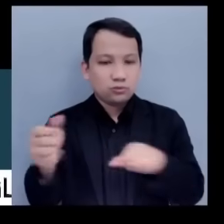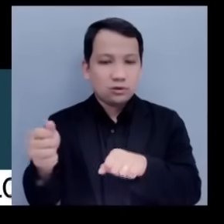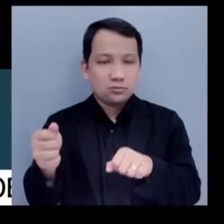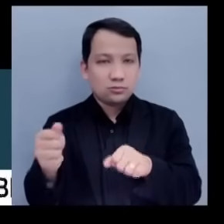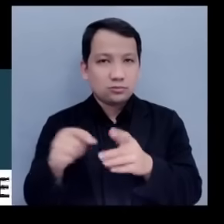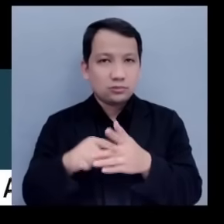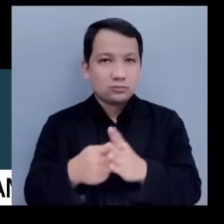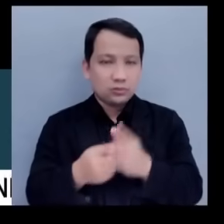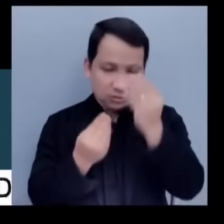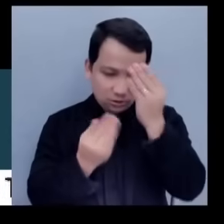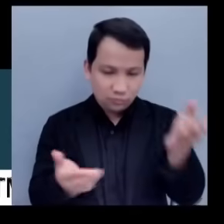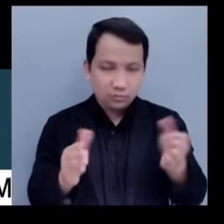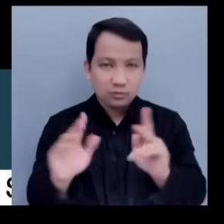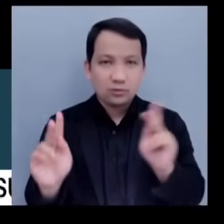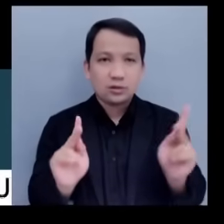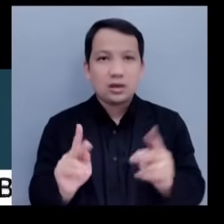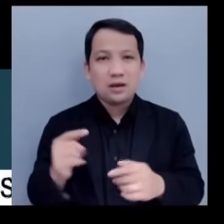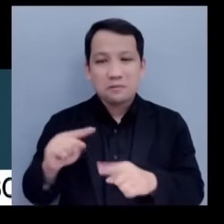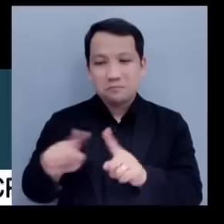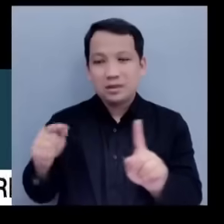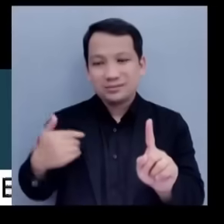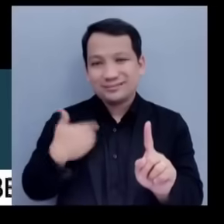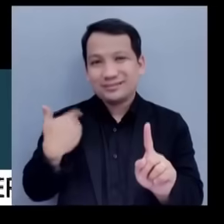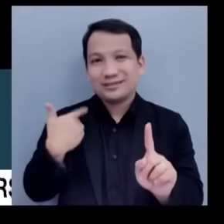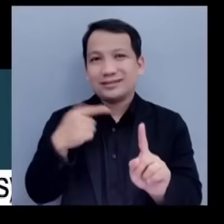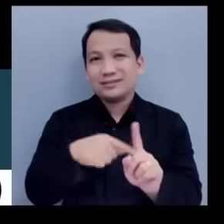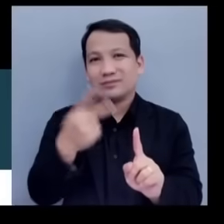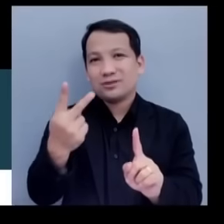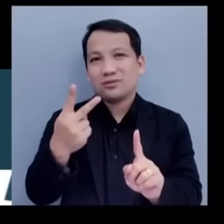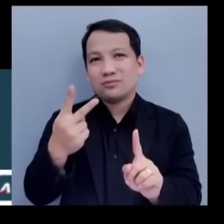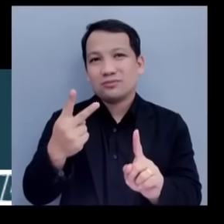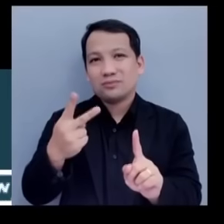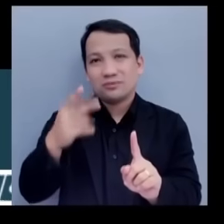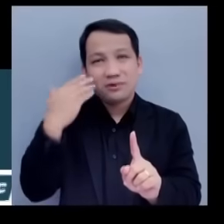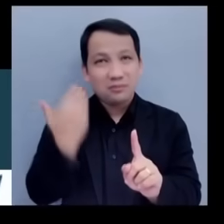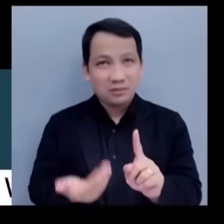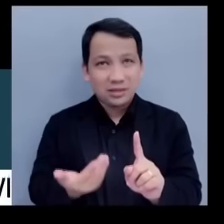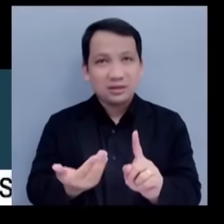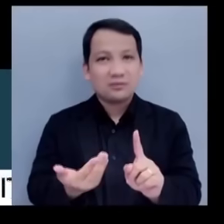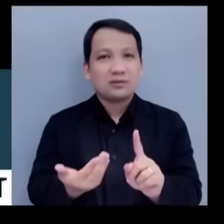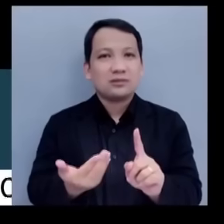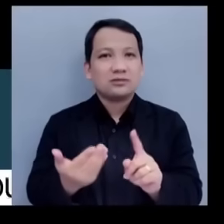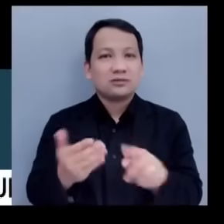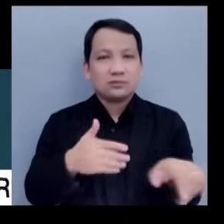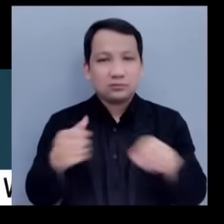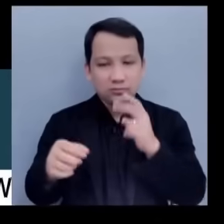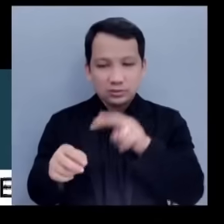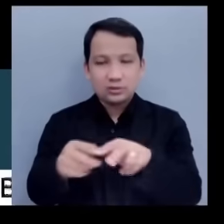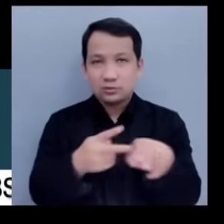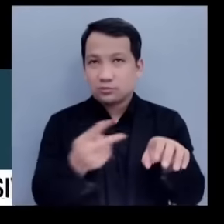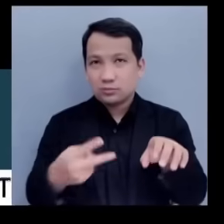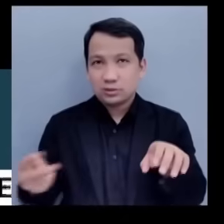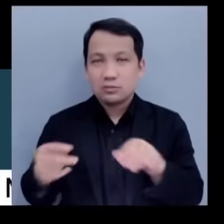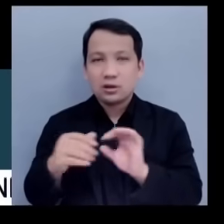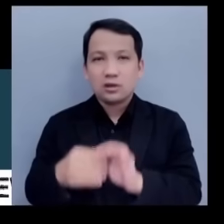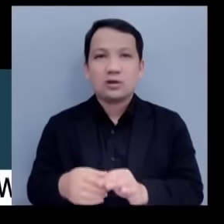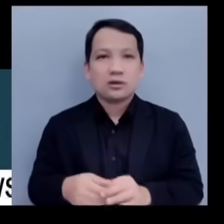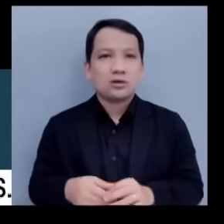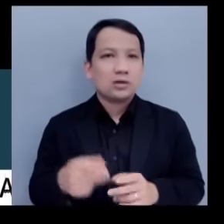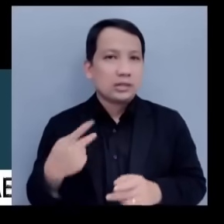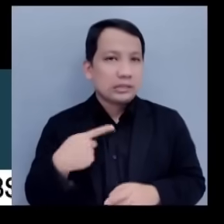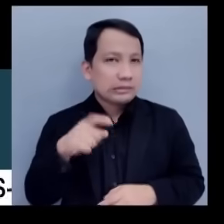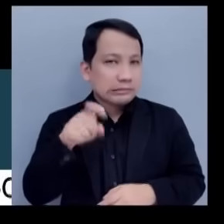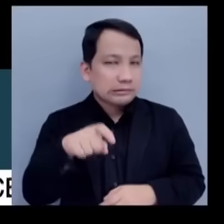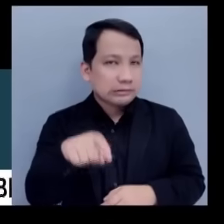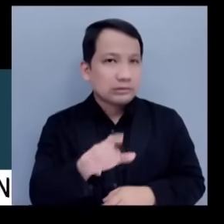started. However, the teenagers identified as Jocel Apao and Frances Ramirez did not heed to this call. There were also originally three